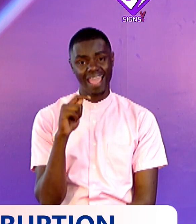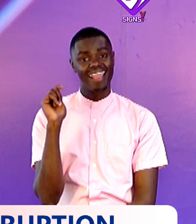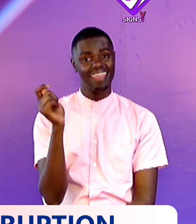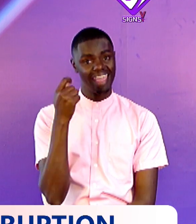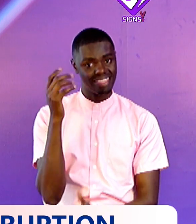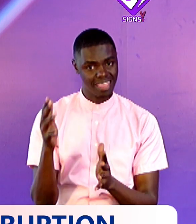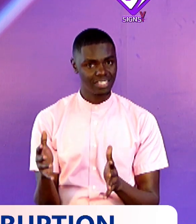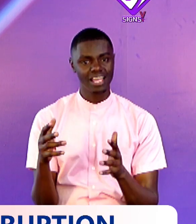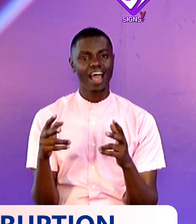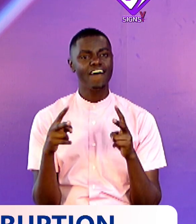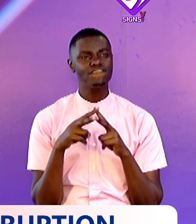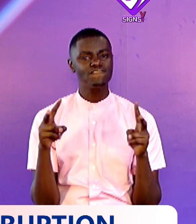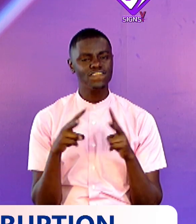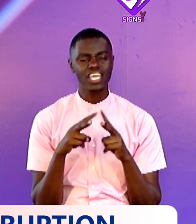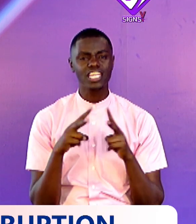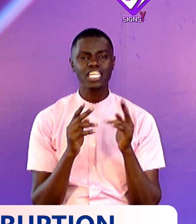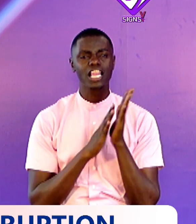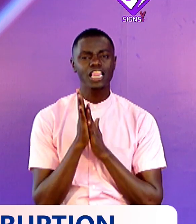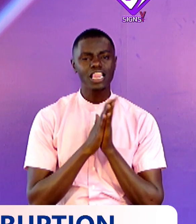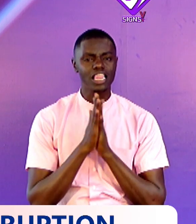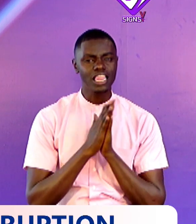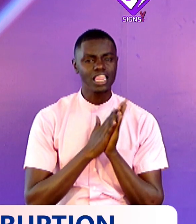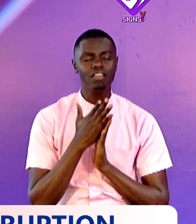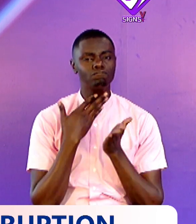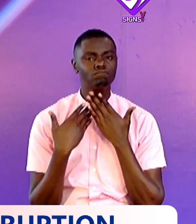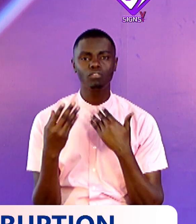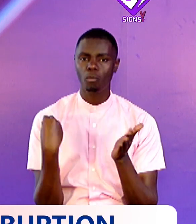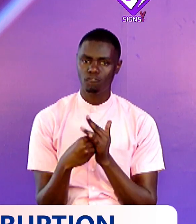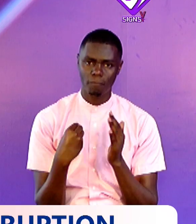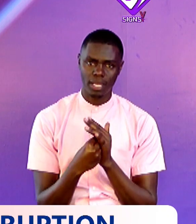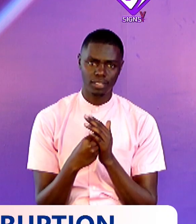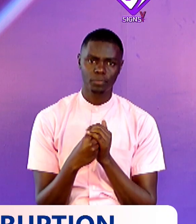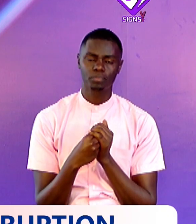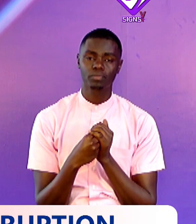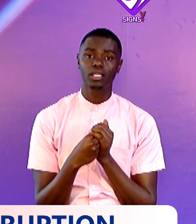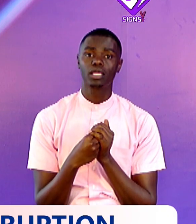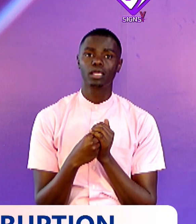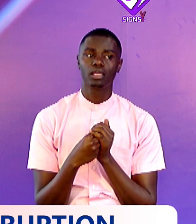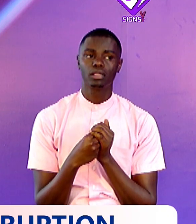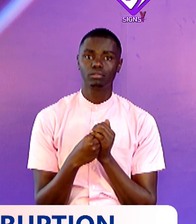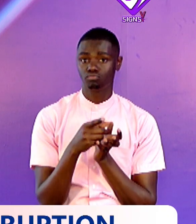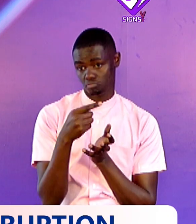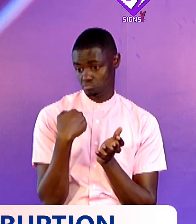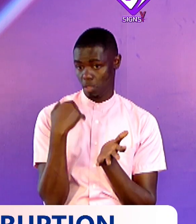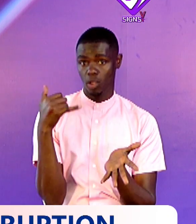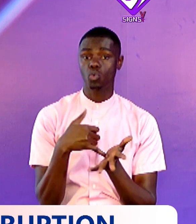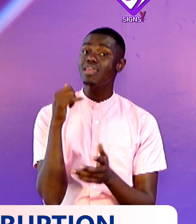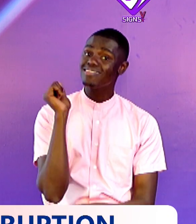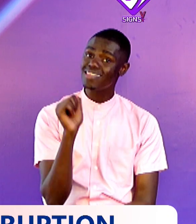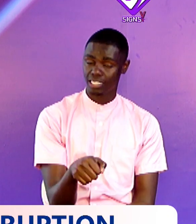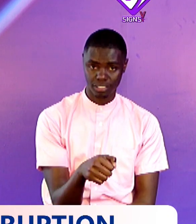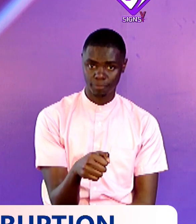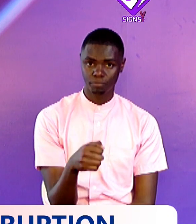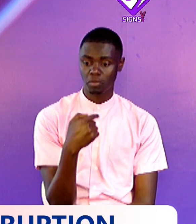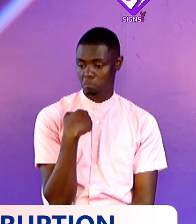Kenyans have very high affinity for money. Okay. To an extent. You included. Yes, okay. me Let